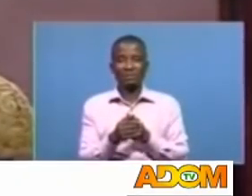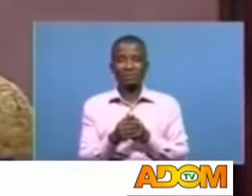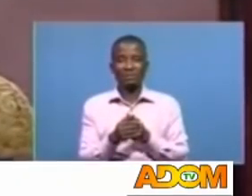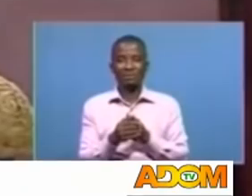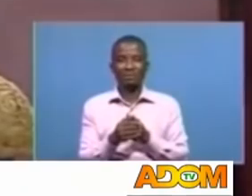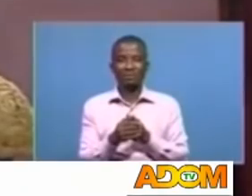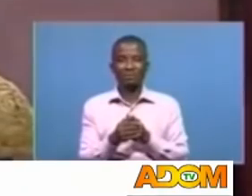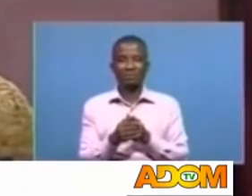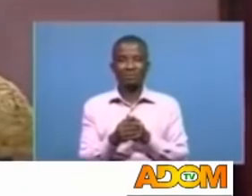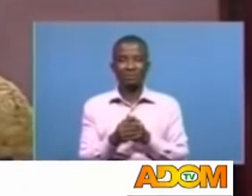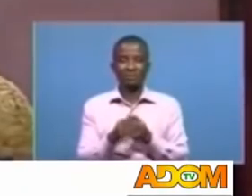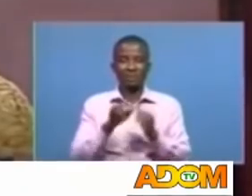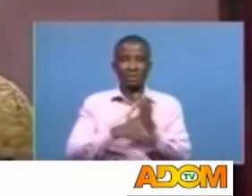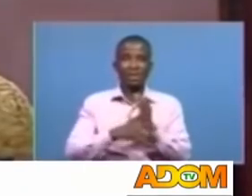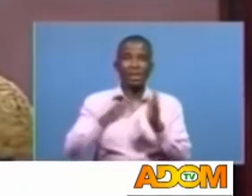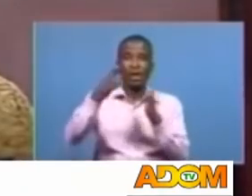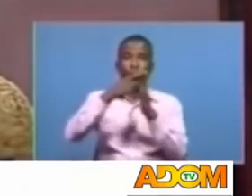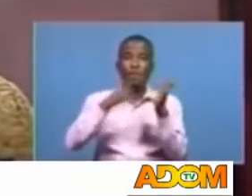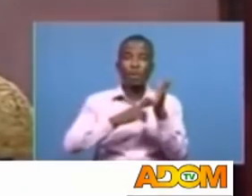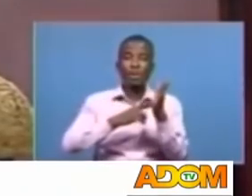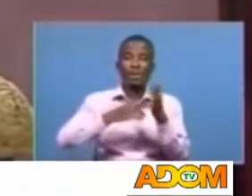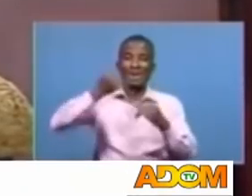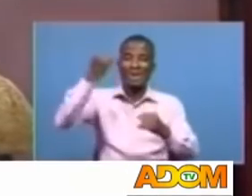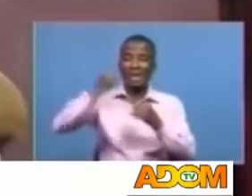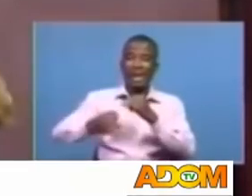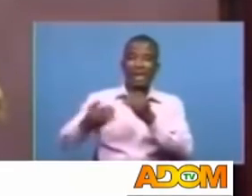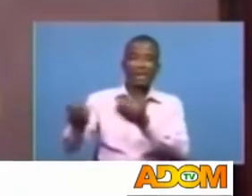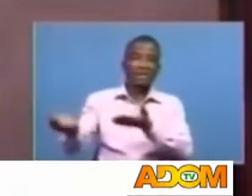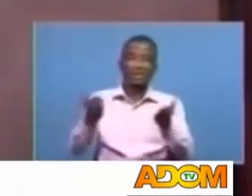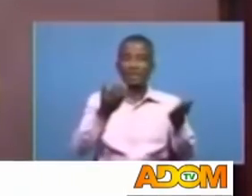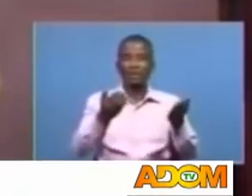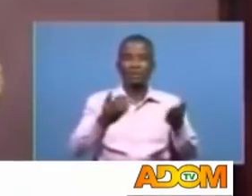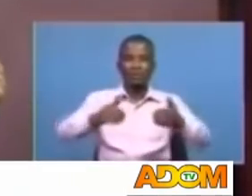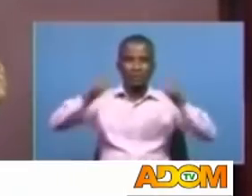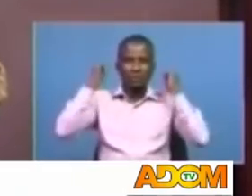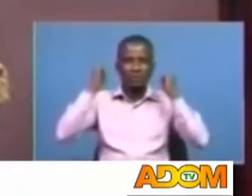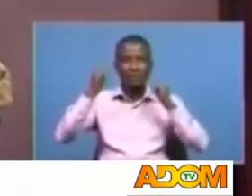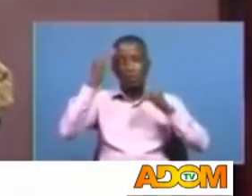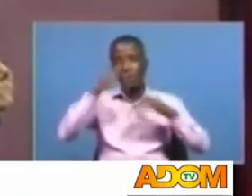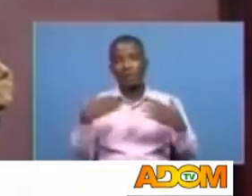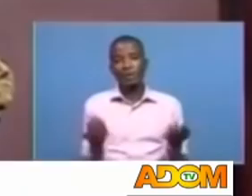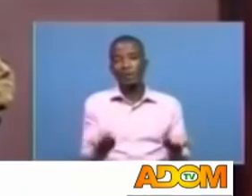to file closing addresses. And perhaps the court may